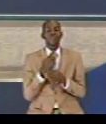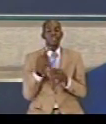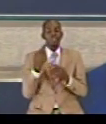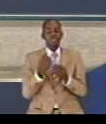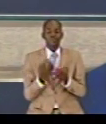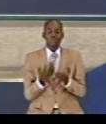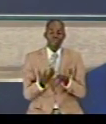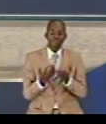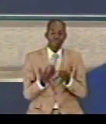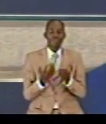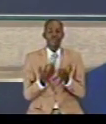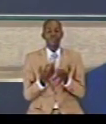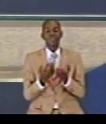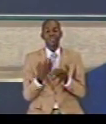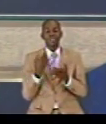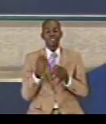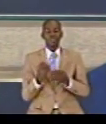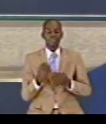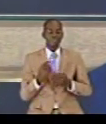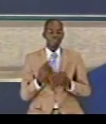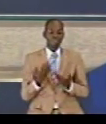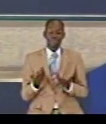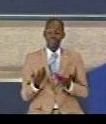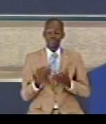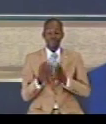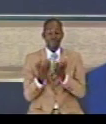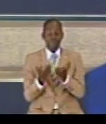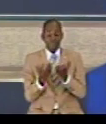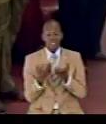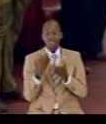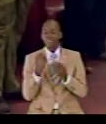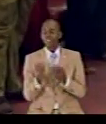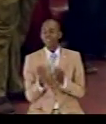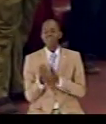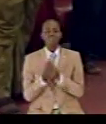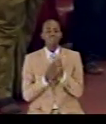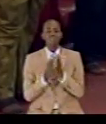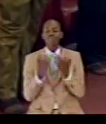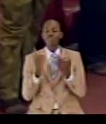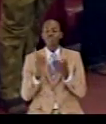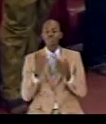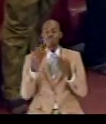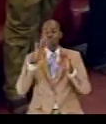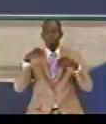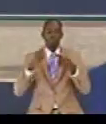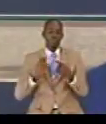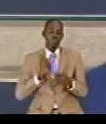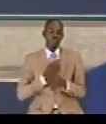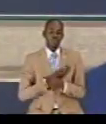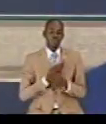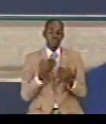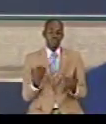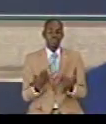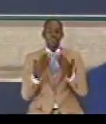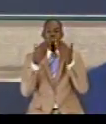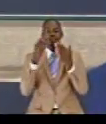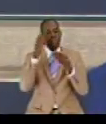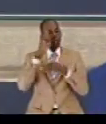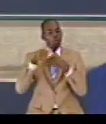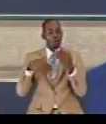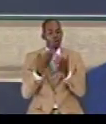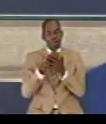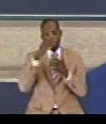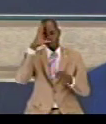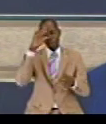passion, the desire, the longing you have given our hearts. Thank you for all our brethren, brothers and